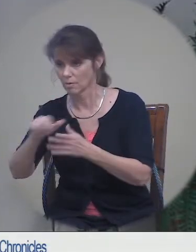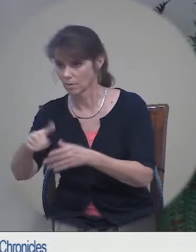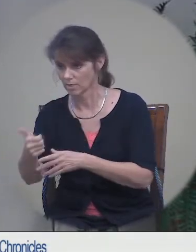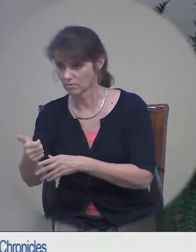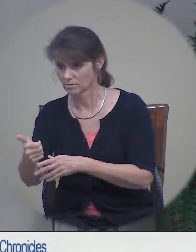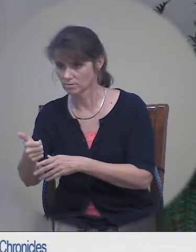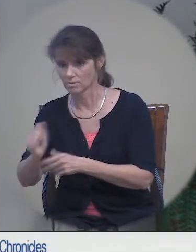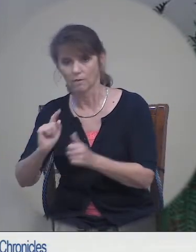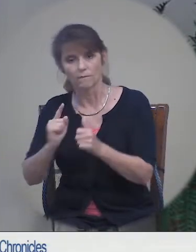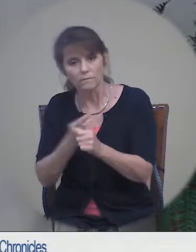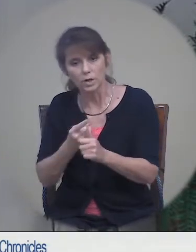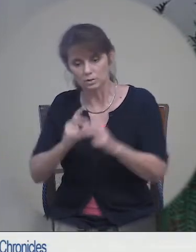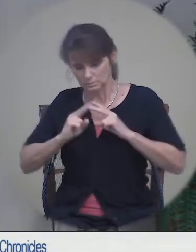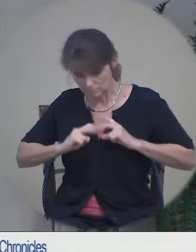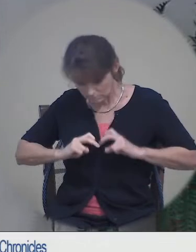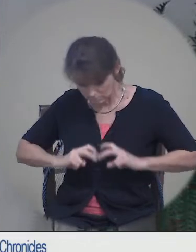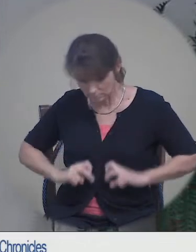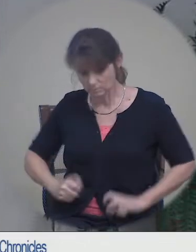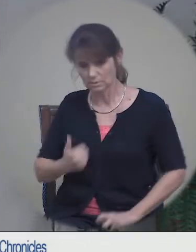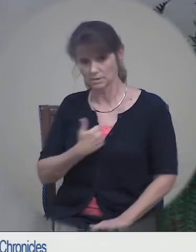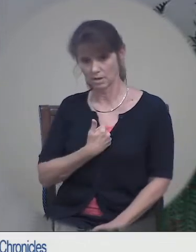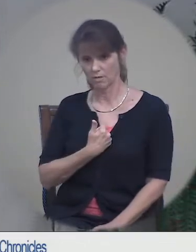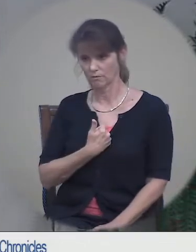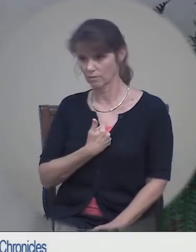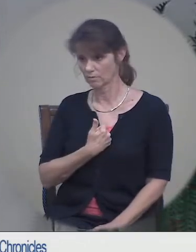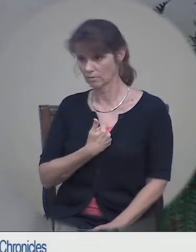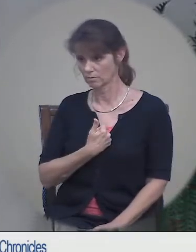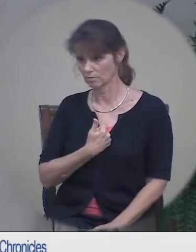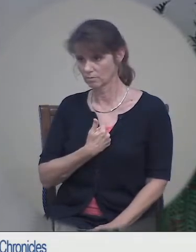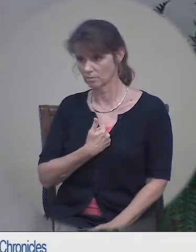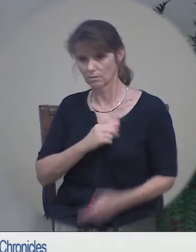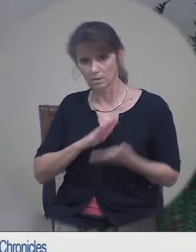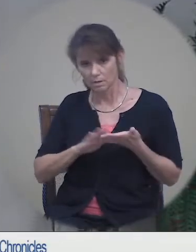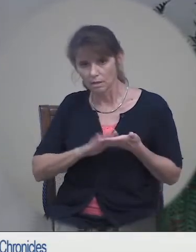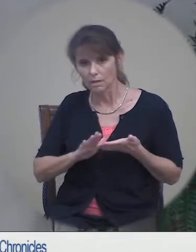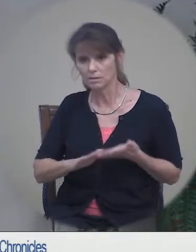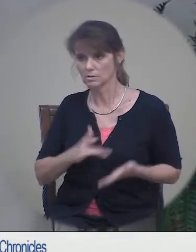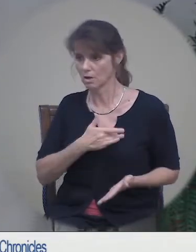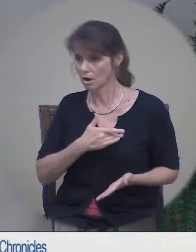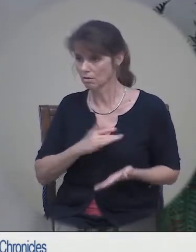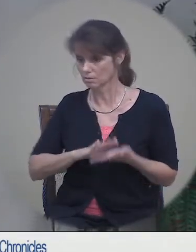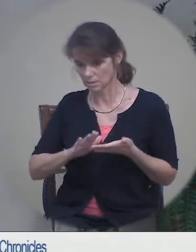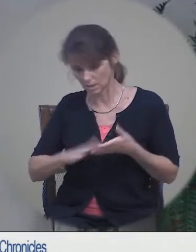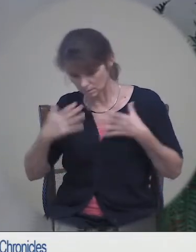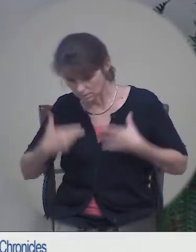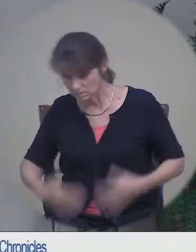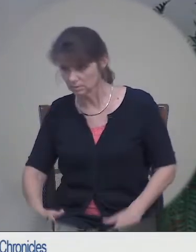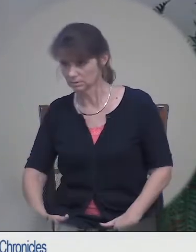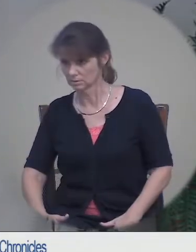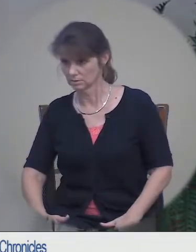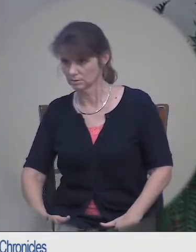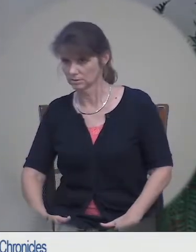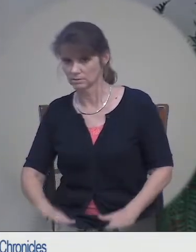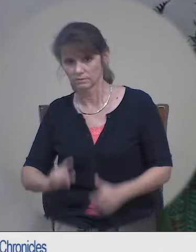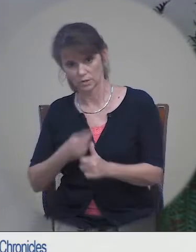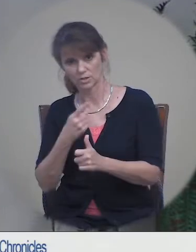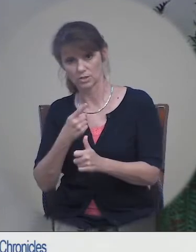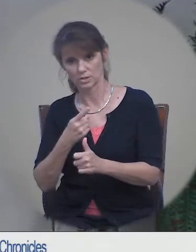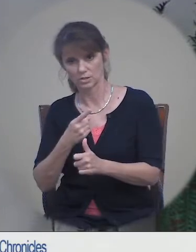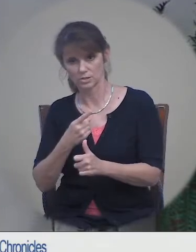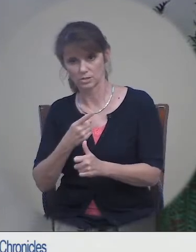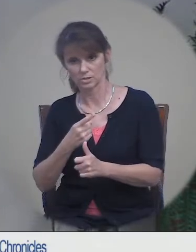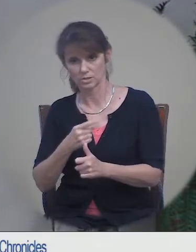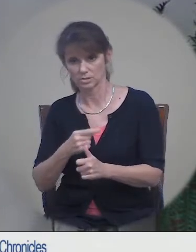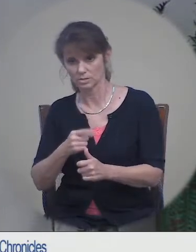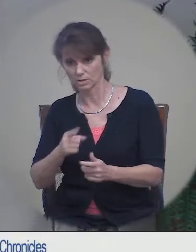first cleanse myself. And I think Hezekiah starts that way. Priests and Levites, cleanse